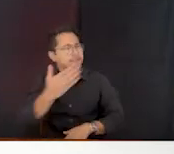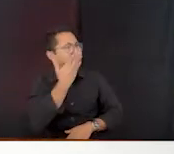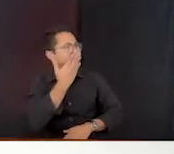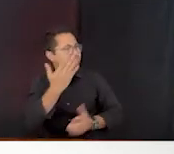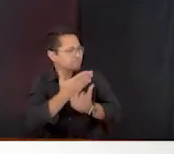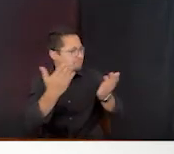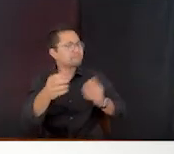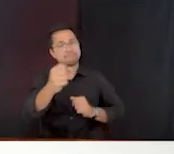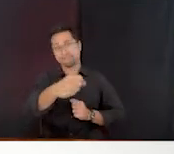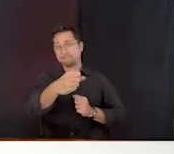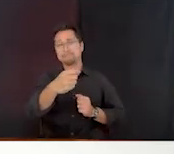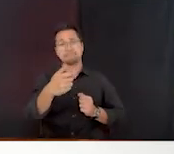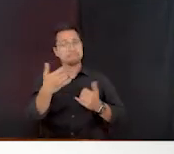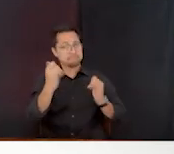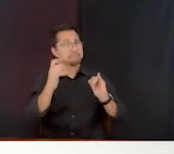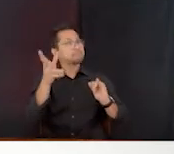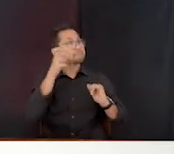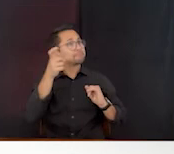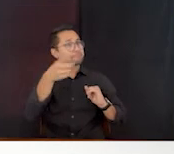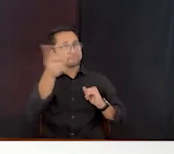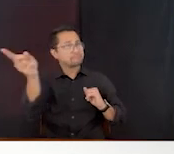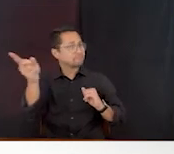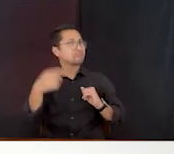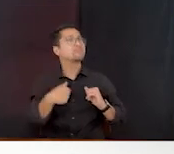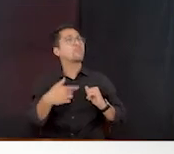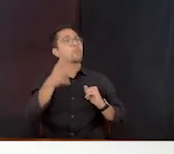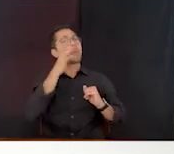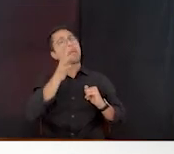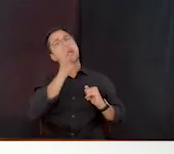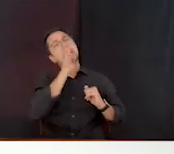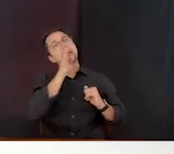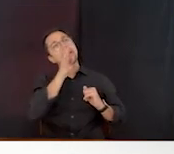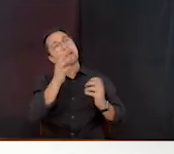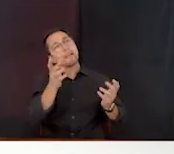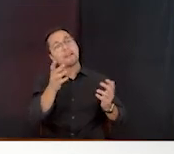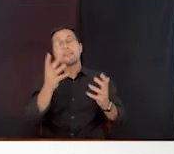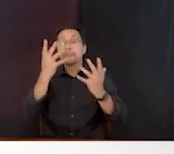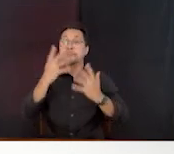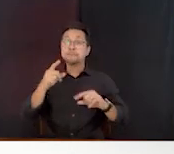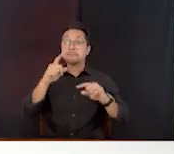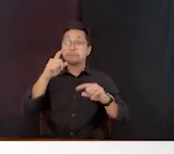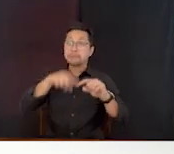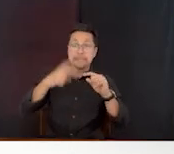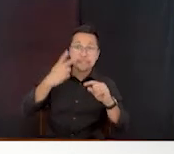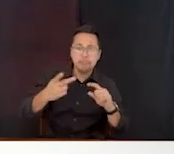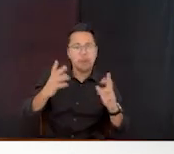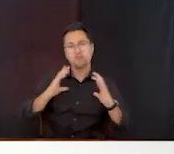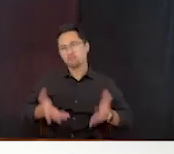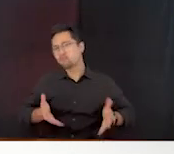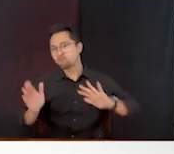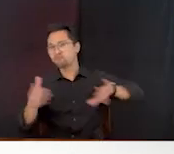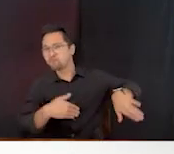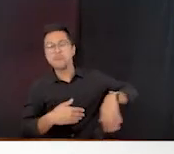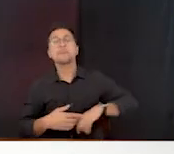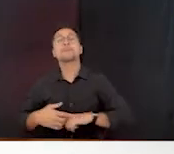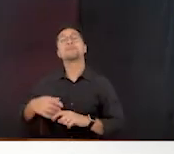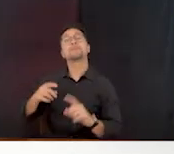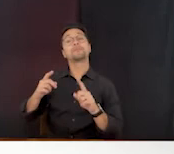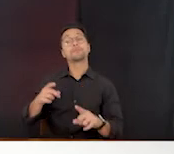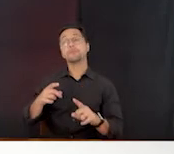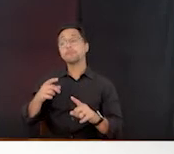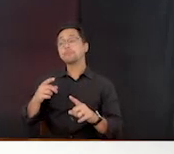much. I can still hear you guys, so I'll be speaking. Unfortunately, I can't see you, but it's okay. So,